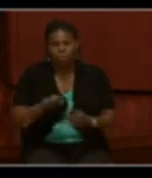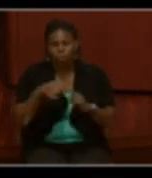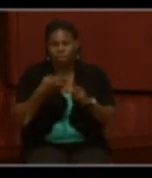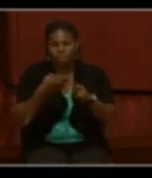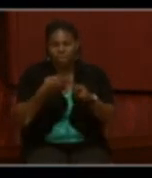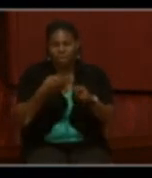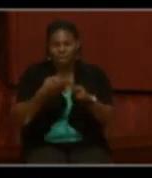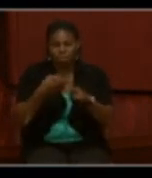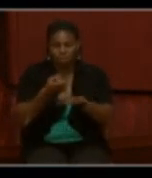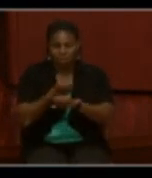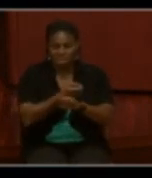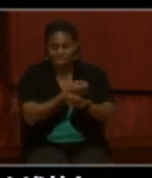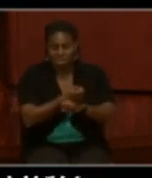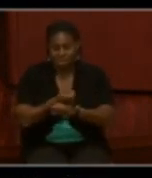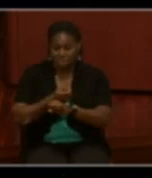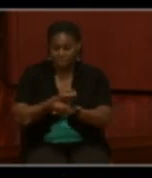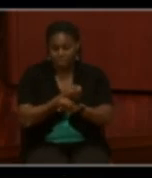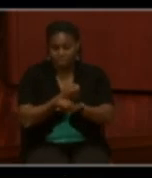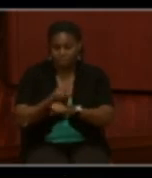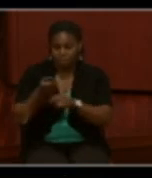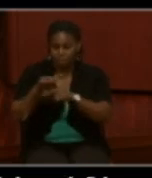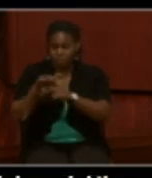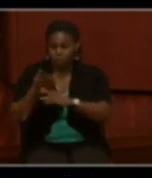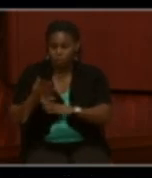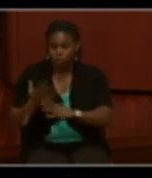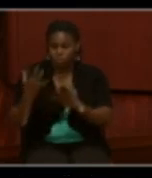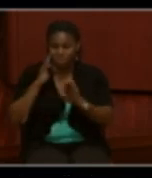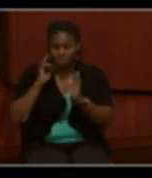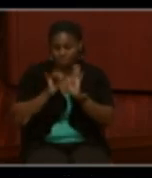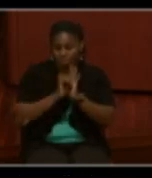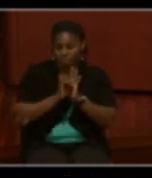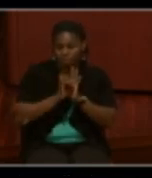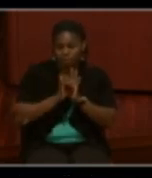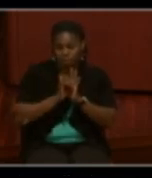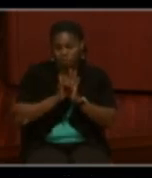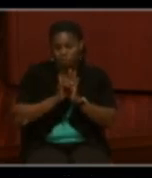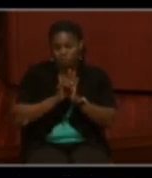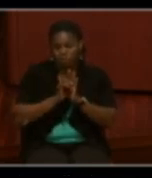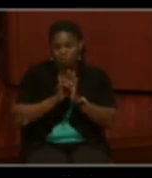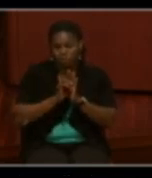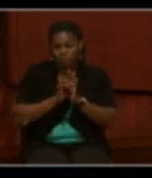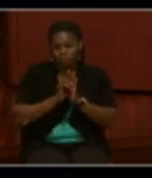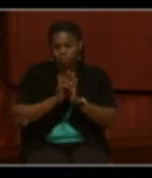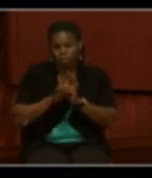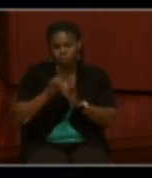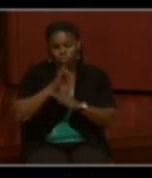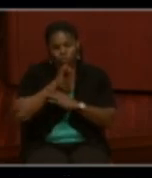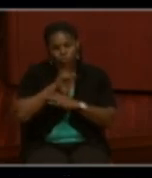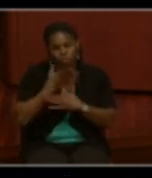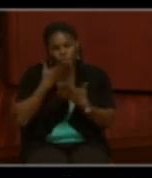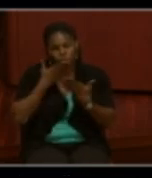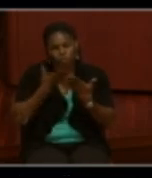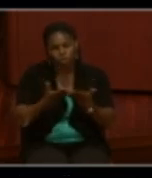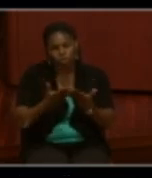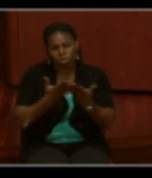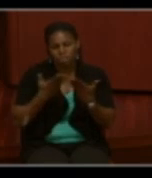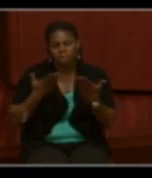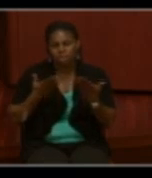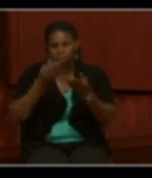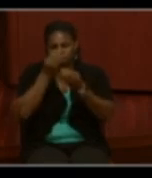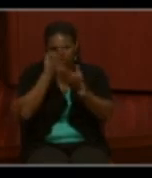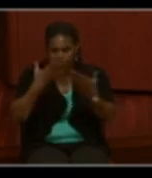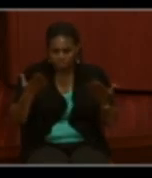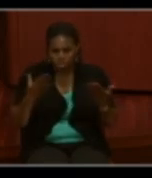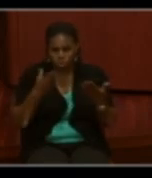of the slaveholder is identified, you can really get great insight into these